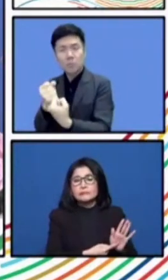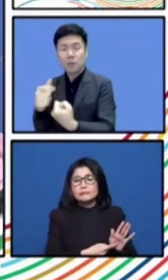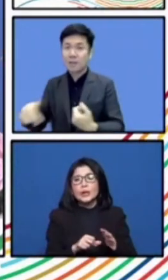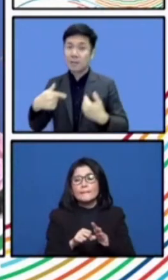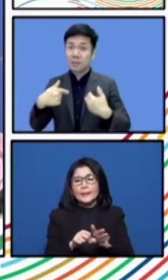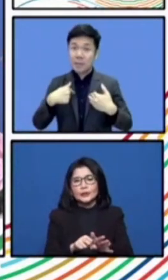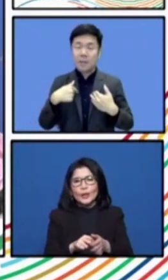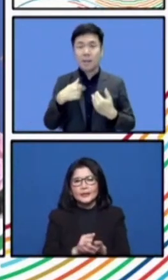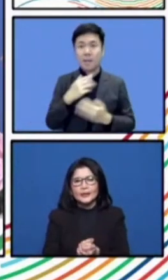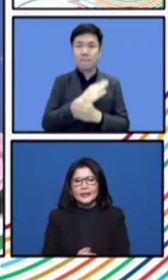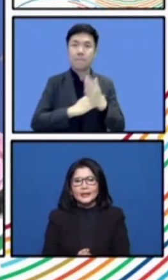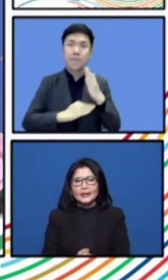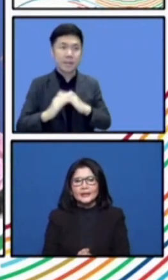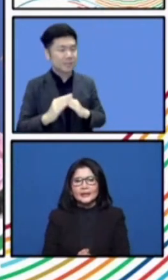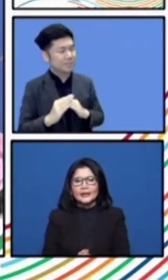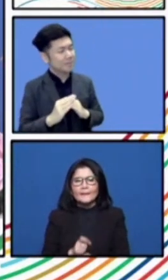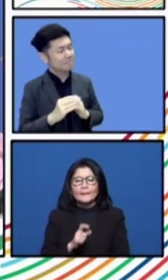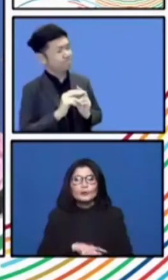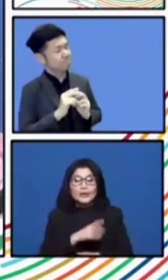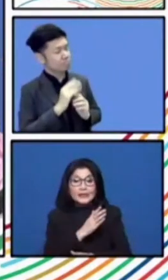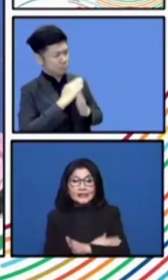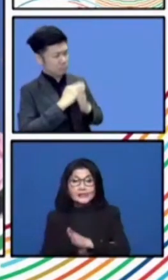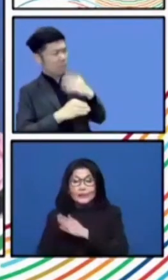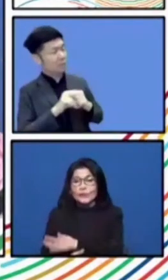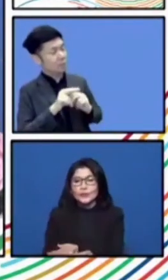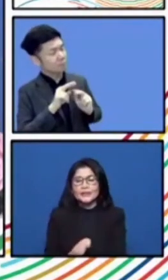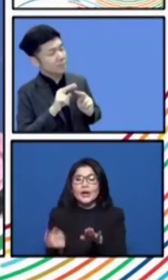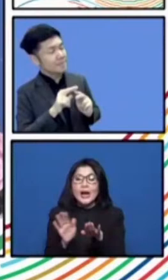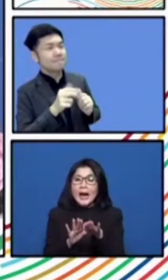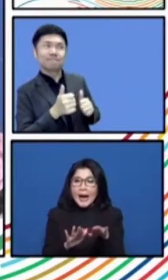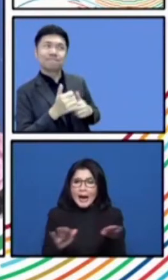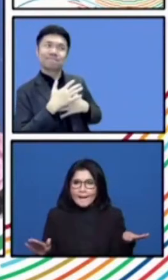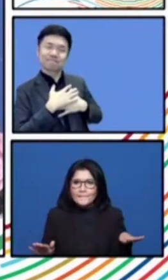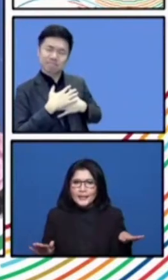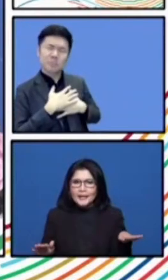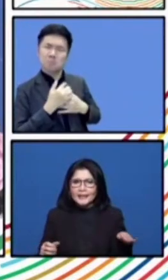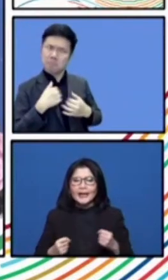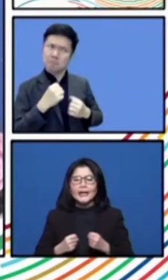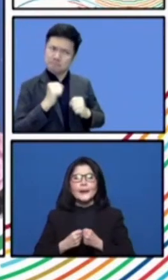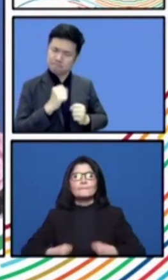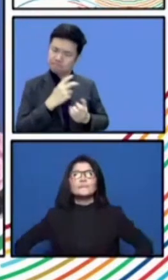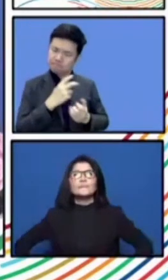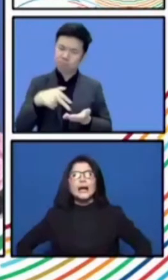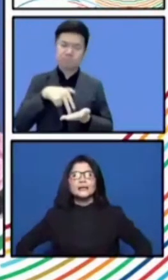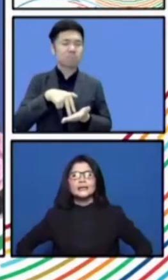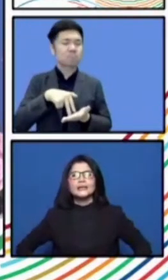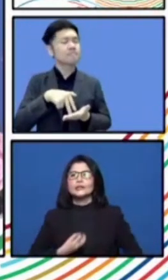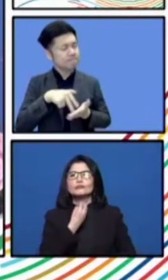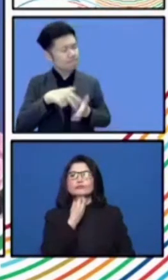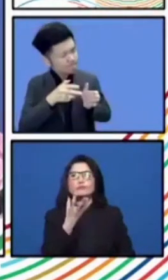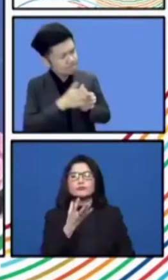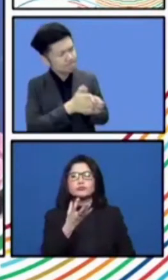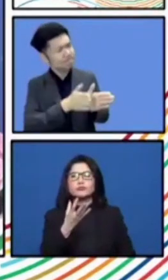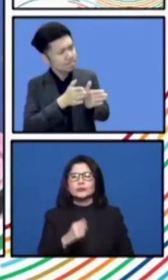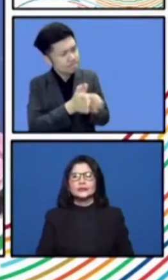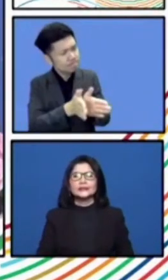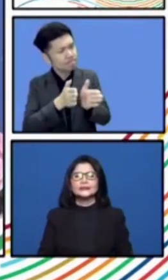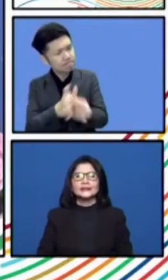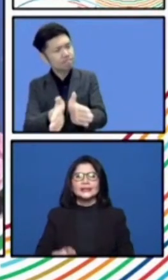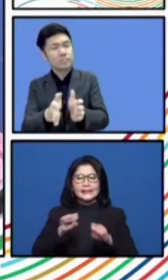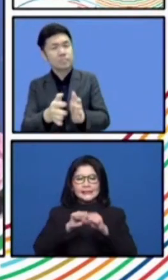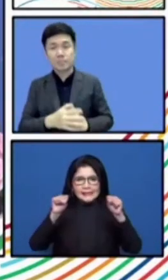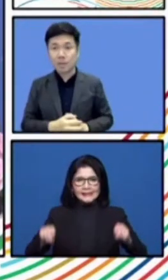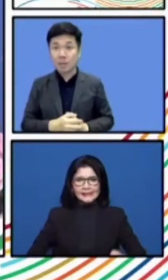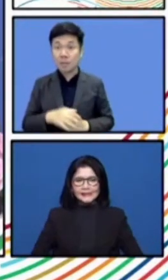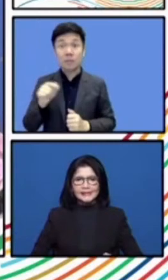safe and encouraged to speak the truth in that sense the system allows me to